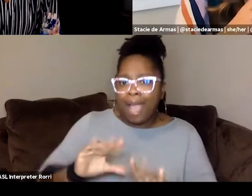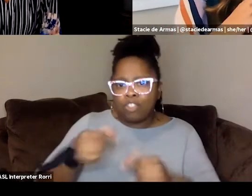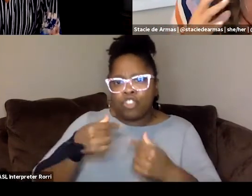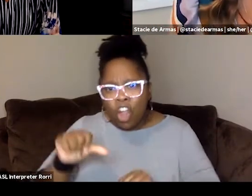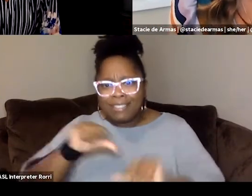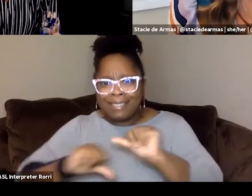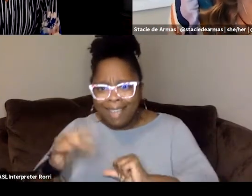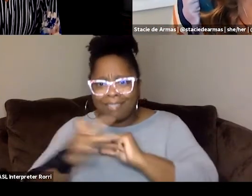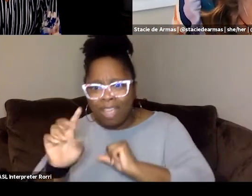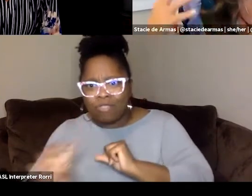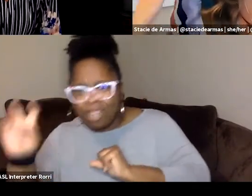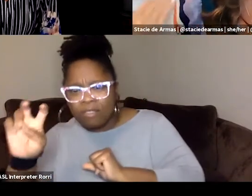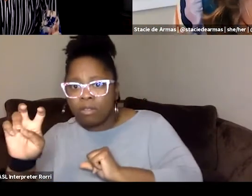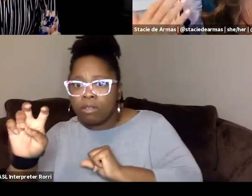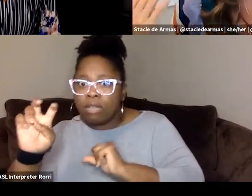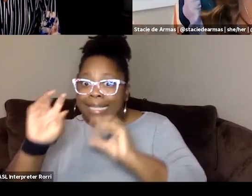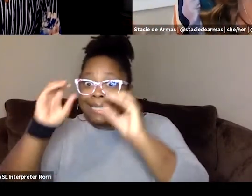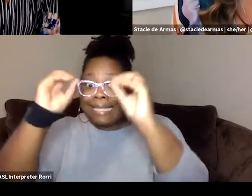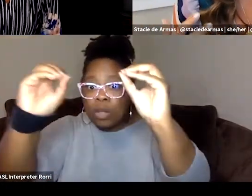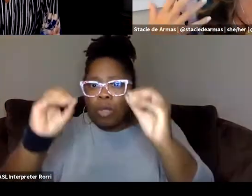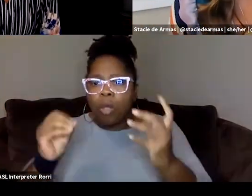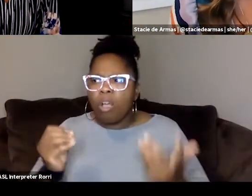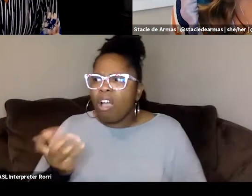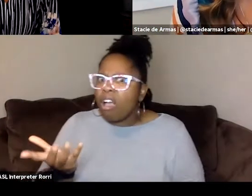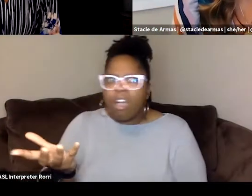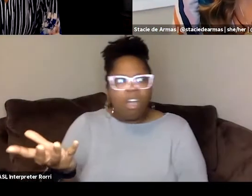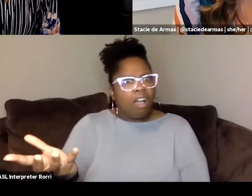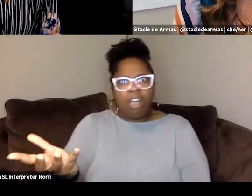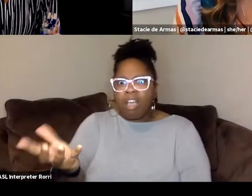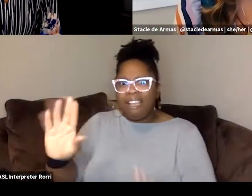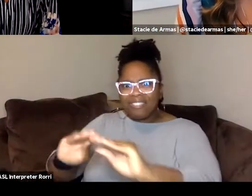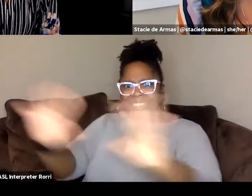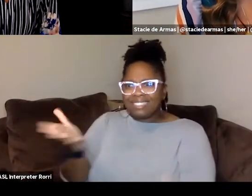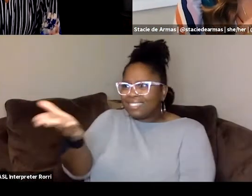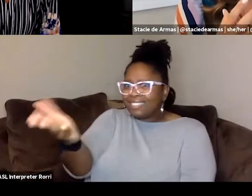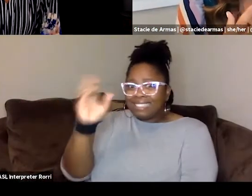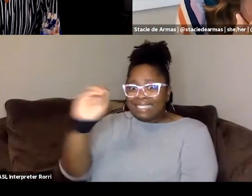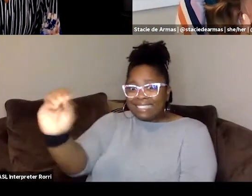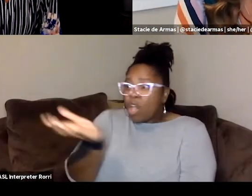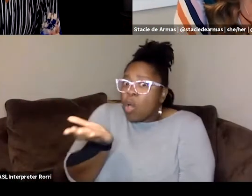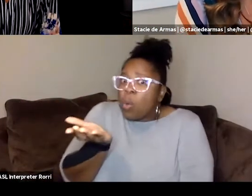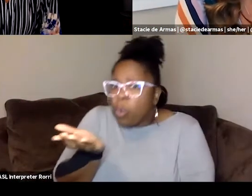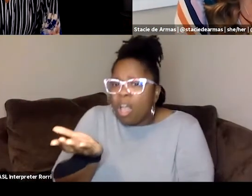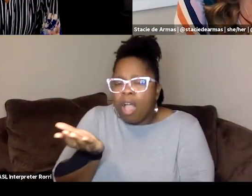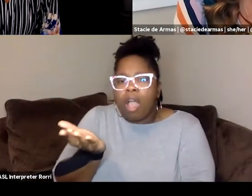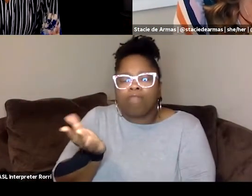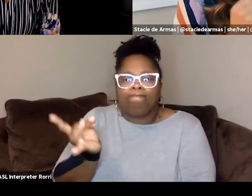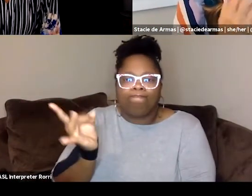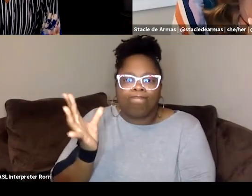travel, zero. And I think it's no wonder. There's so much work to be done. And I do feel like as we start